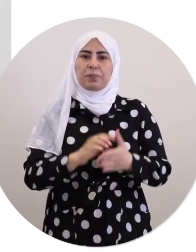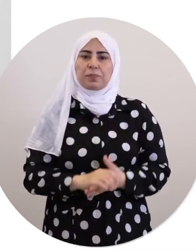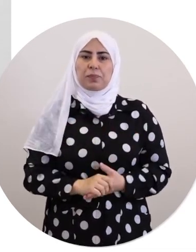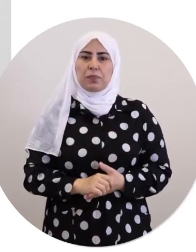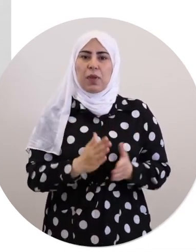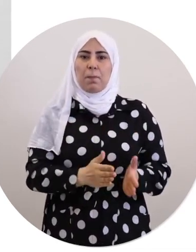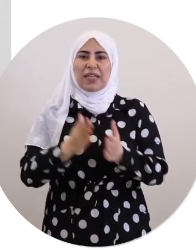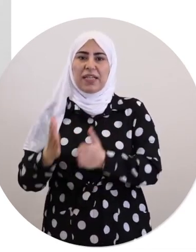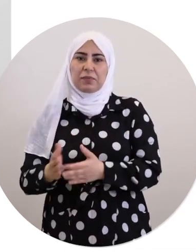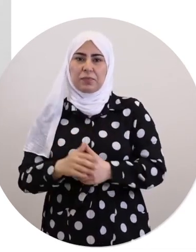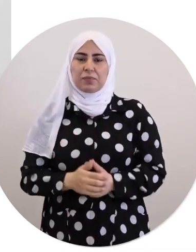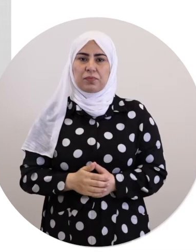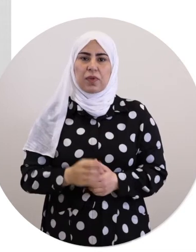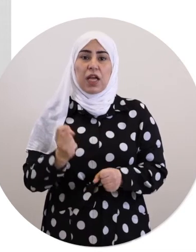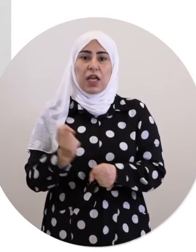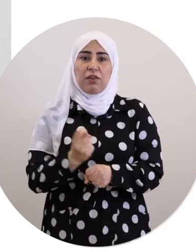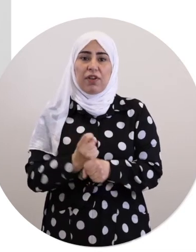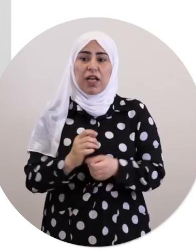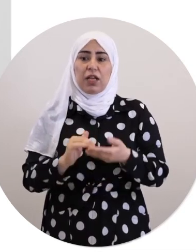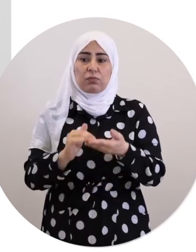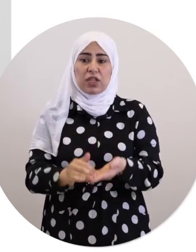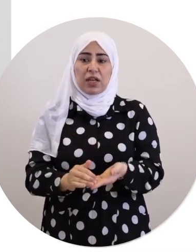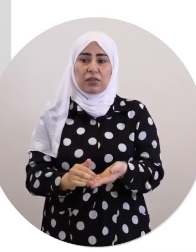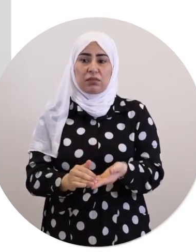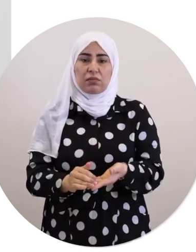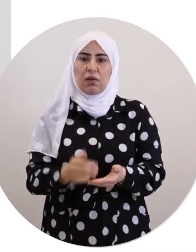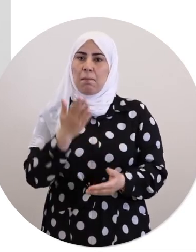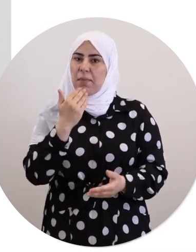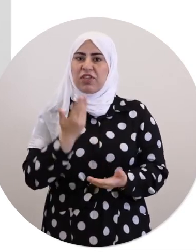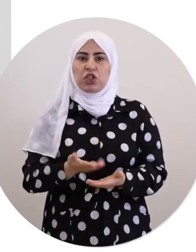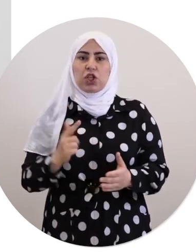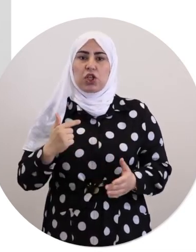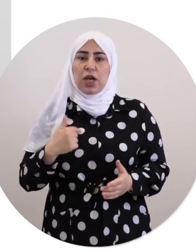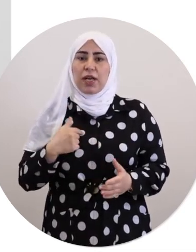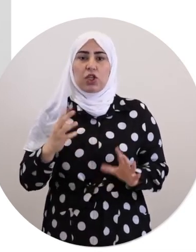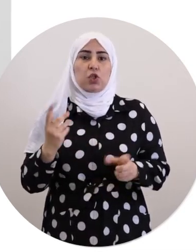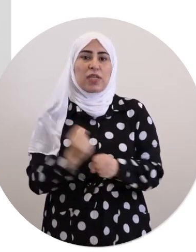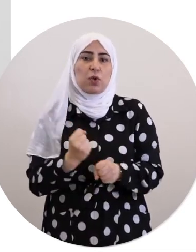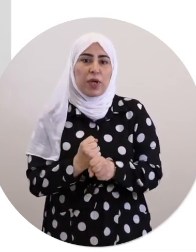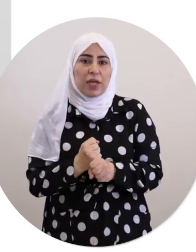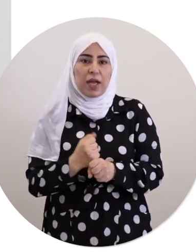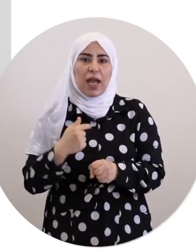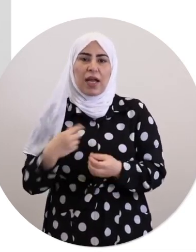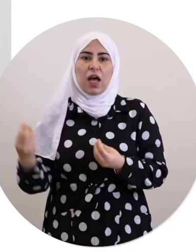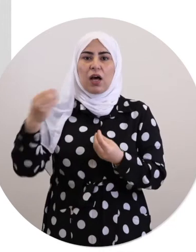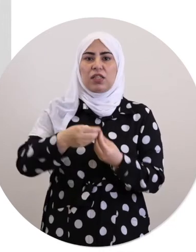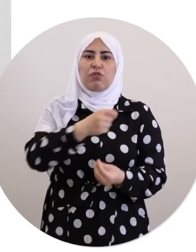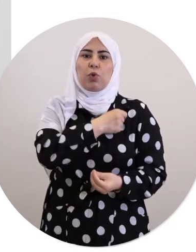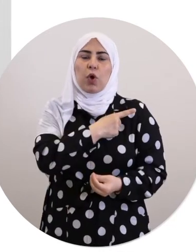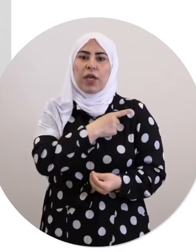Yes, it's seldom. Seldom. However, is there an auxiliary verb in the sentence? Sarah seldom